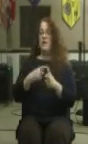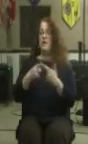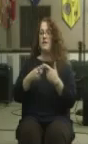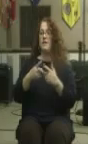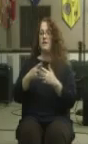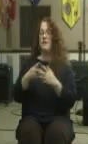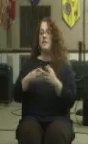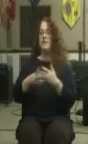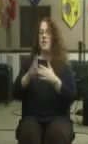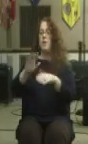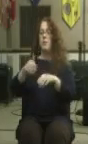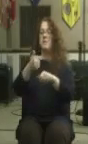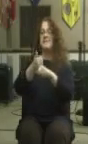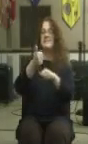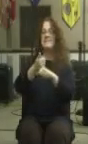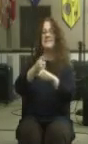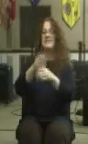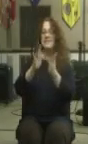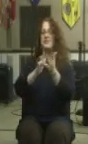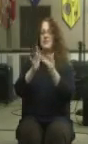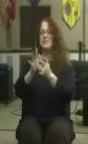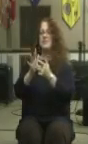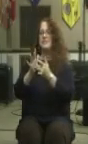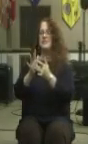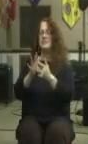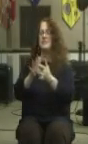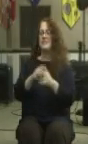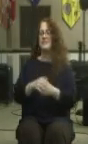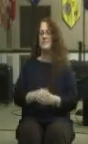Jesus? Oh, I'm really going to mess it up for you.